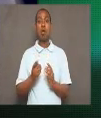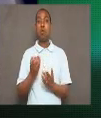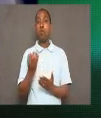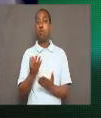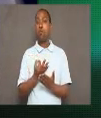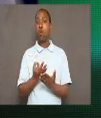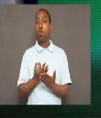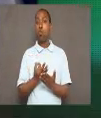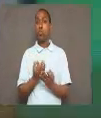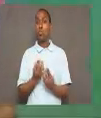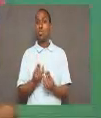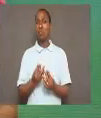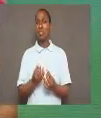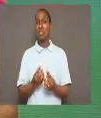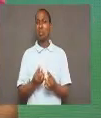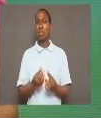a paste.